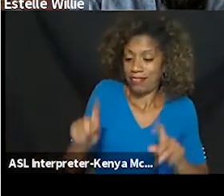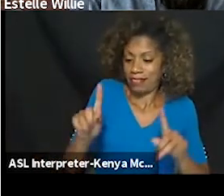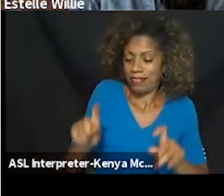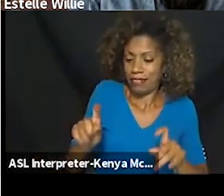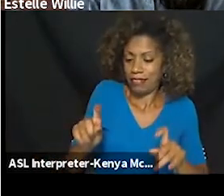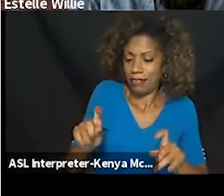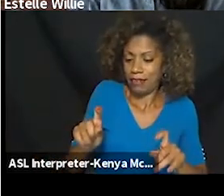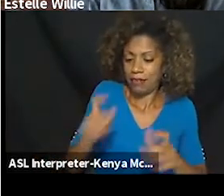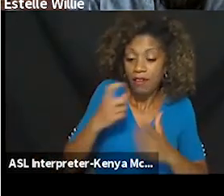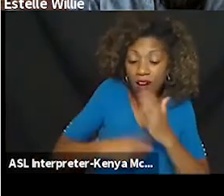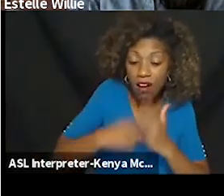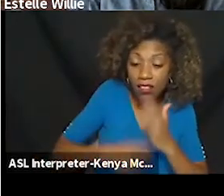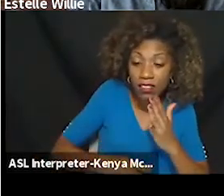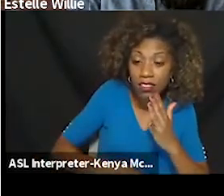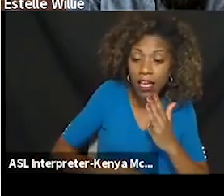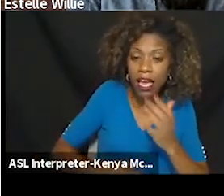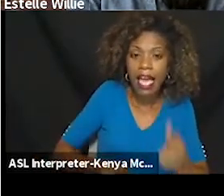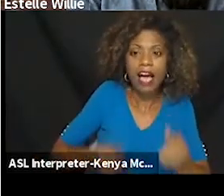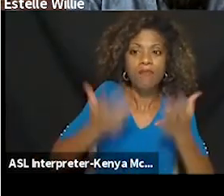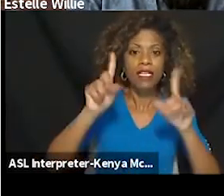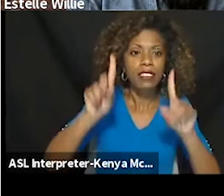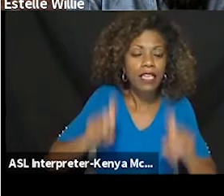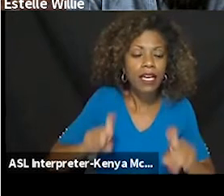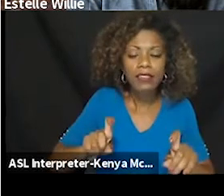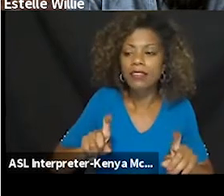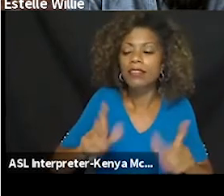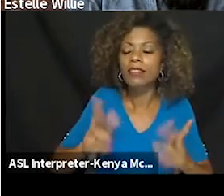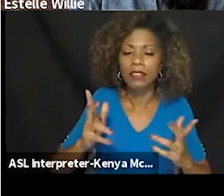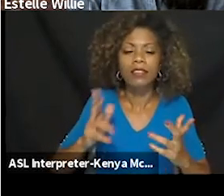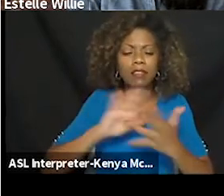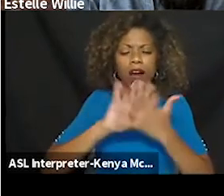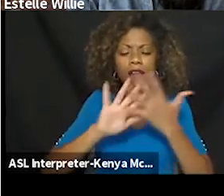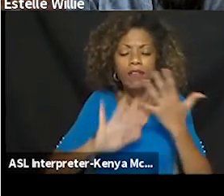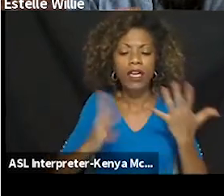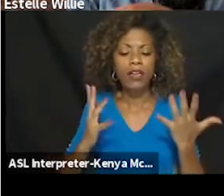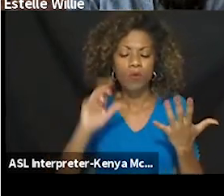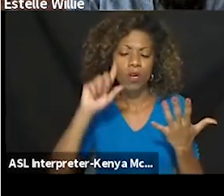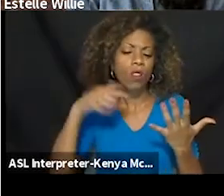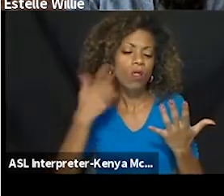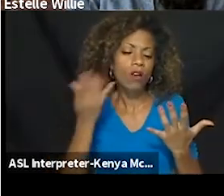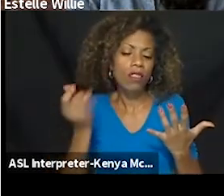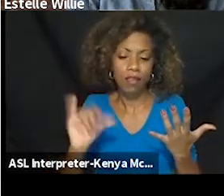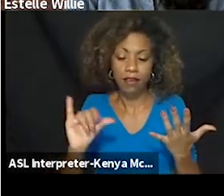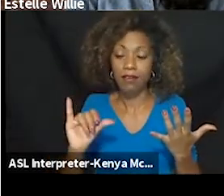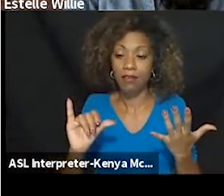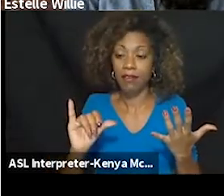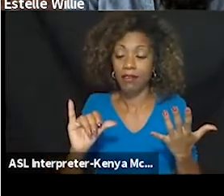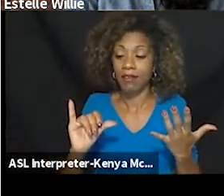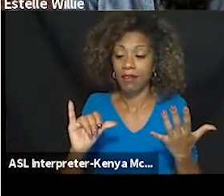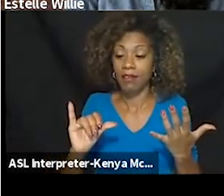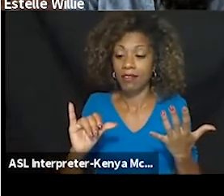cost estimates for the federal government and what that could look like. And it was signed by a whole